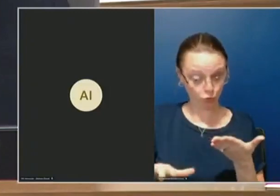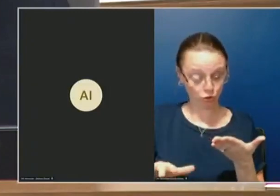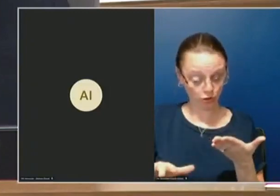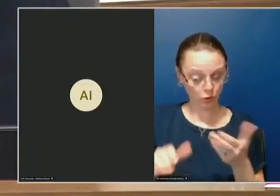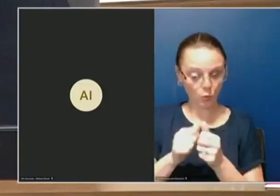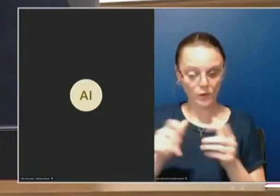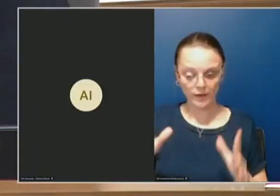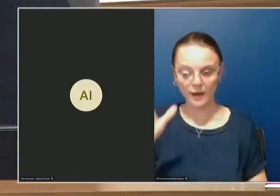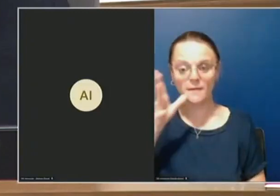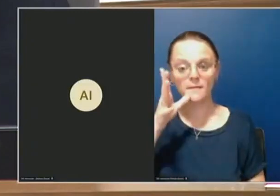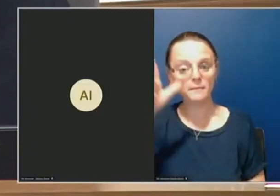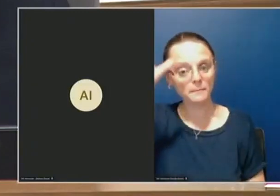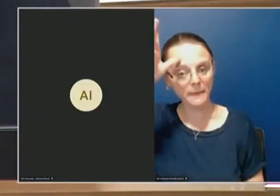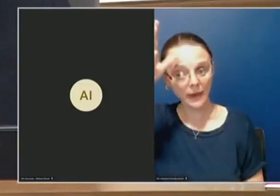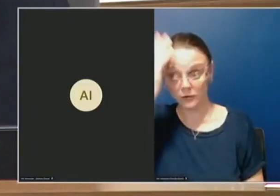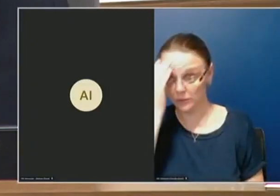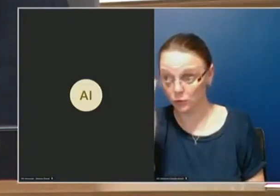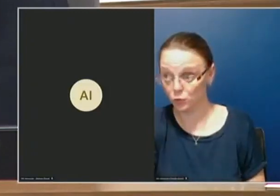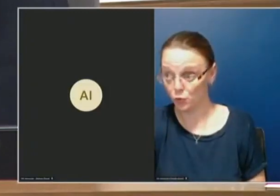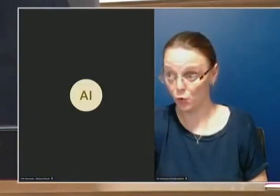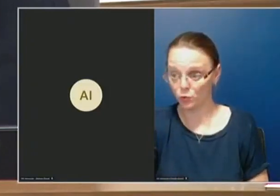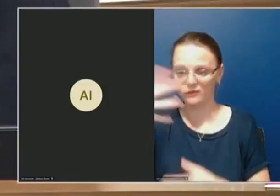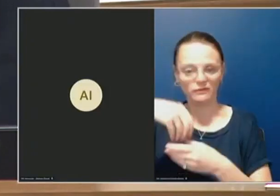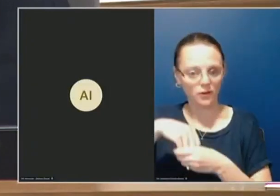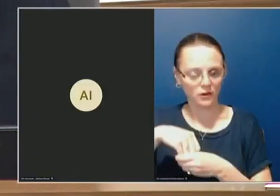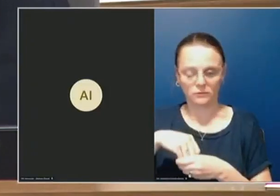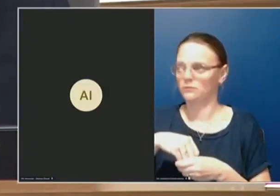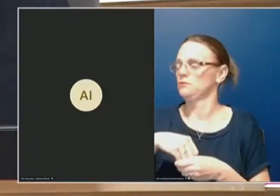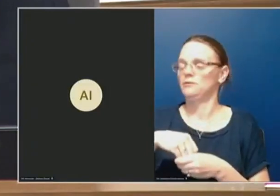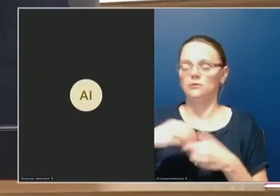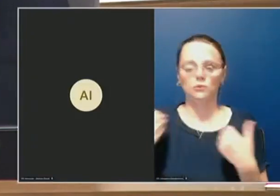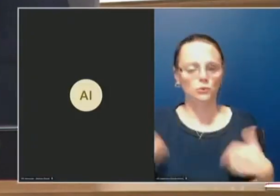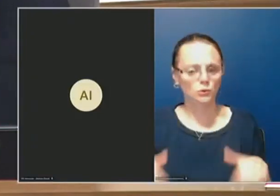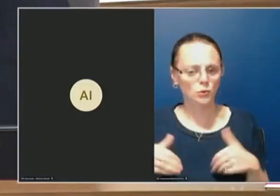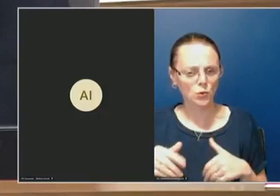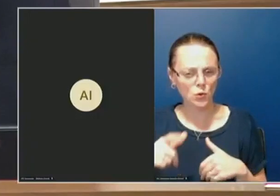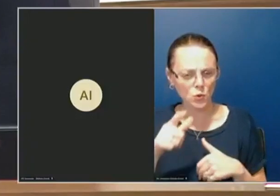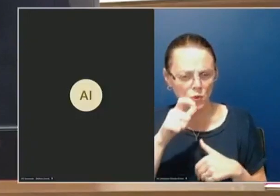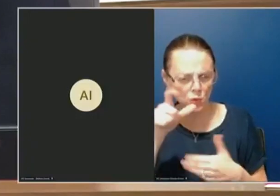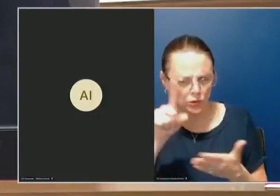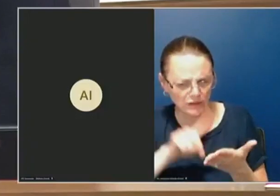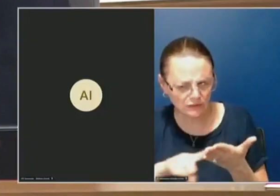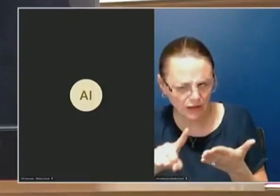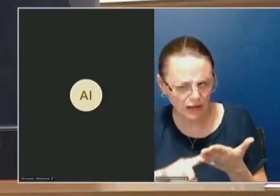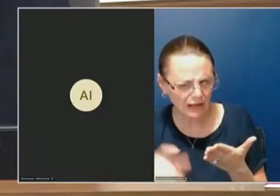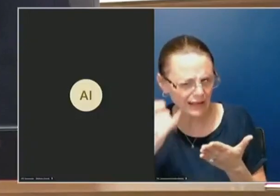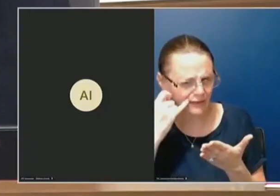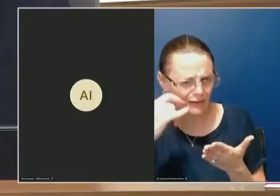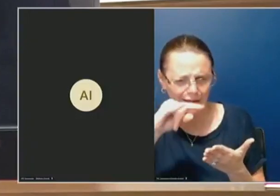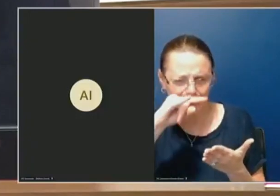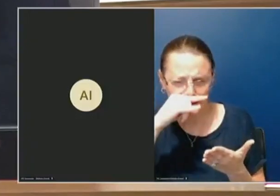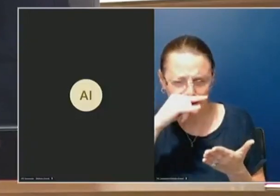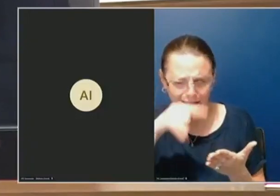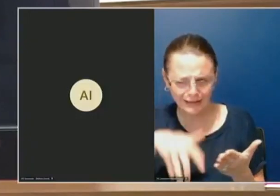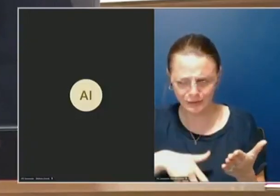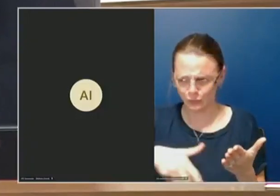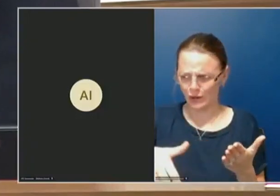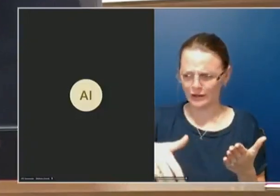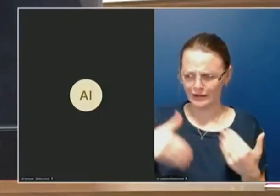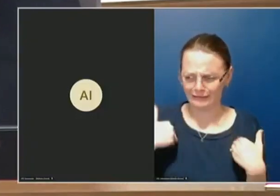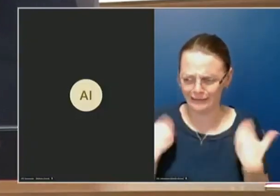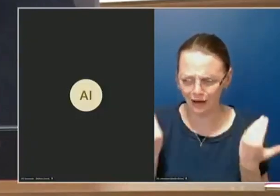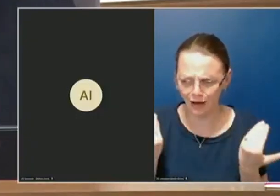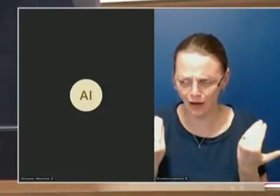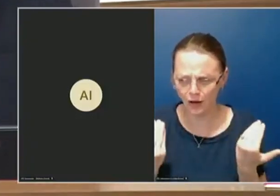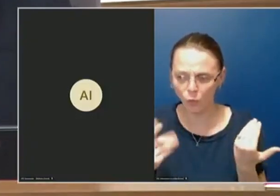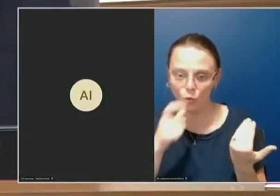parental notification. I'm very concerned about who's investigating why a child could be pregnant this young.